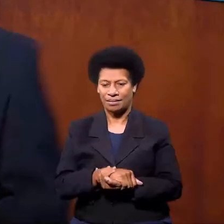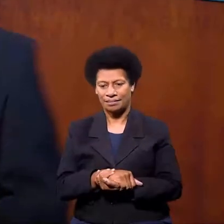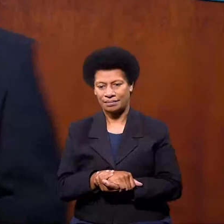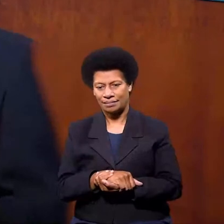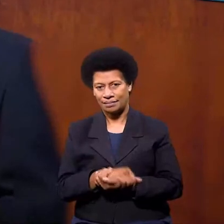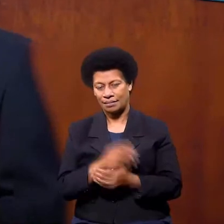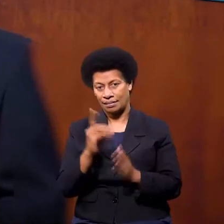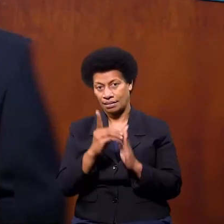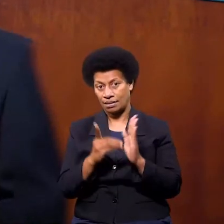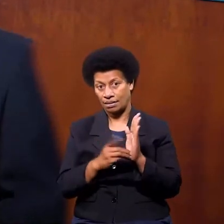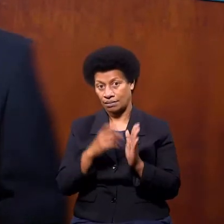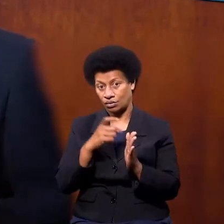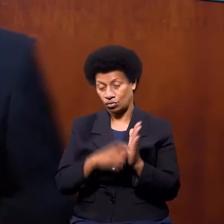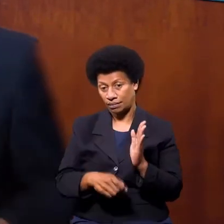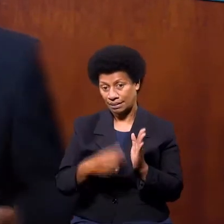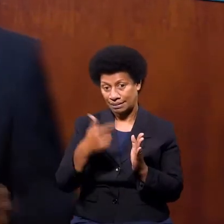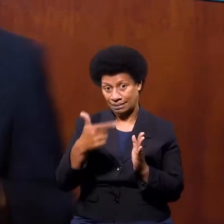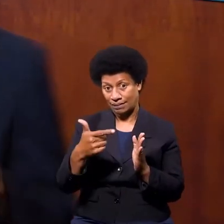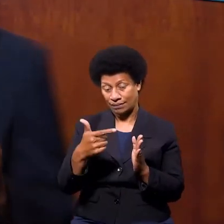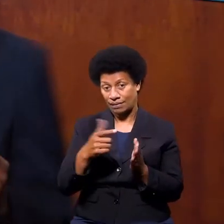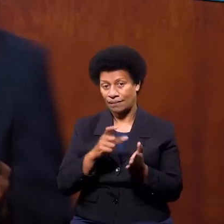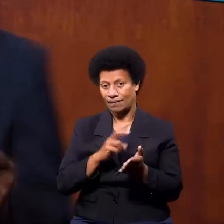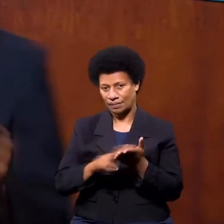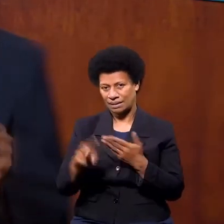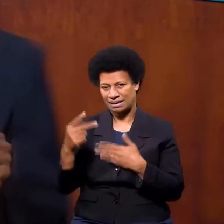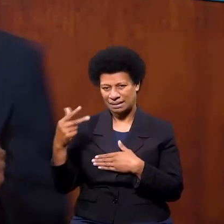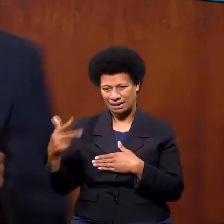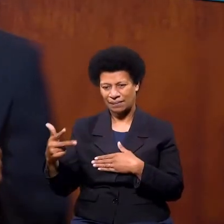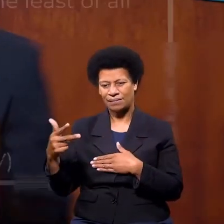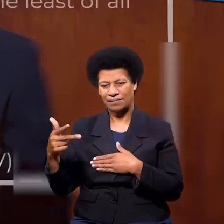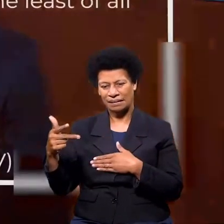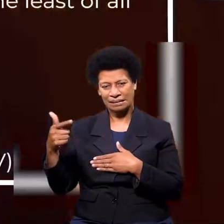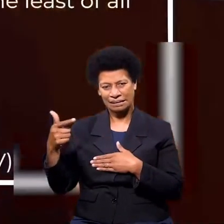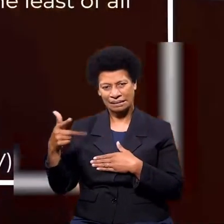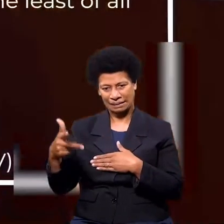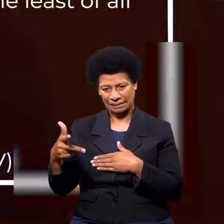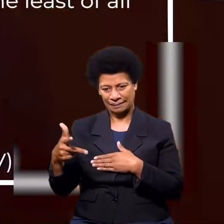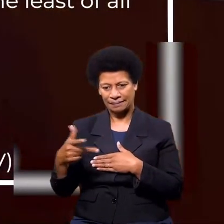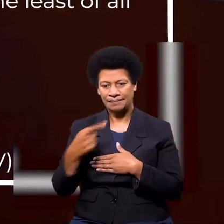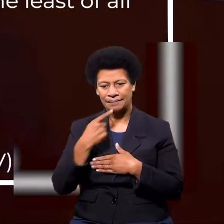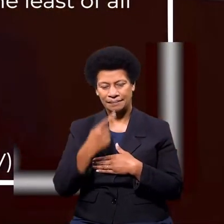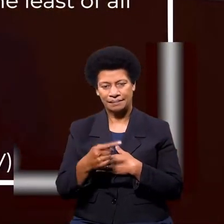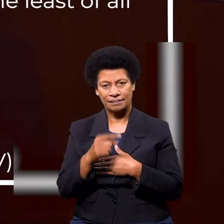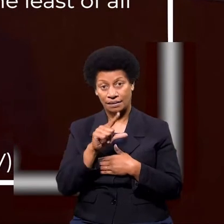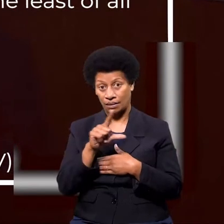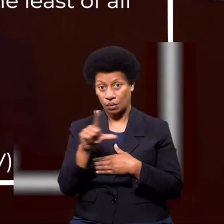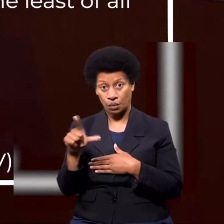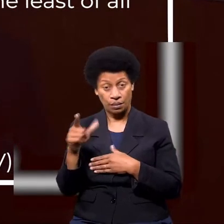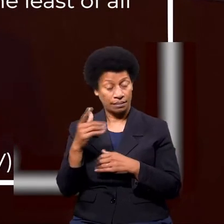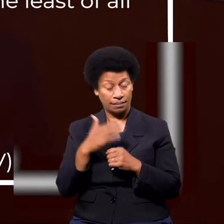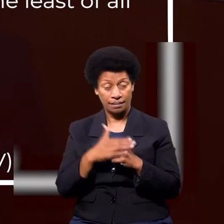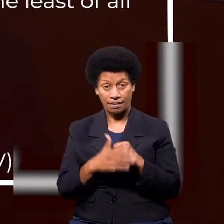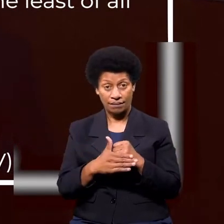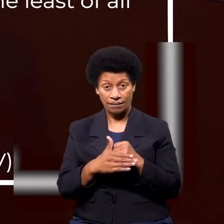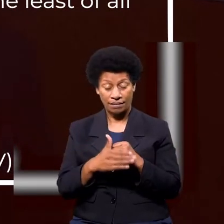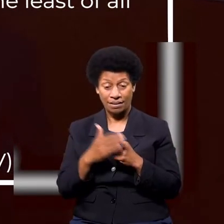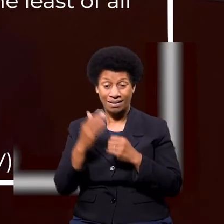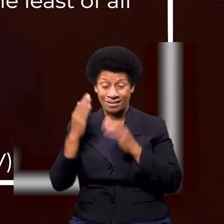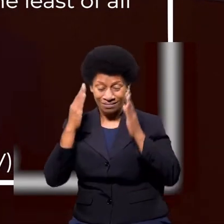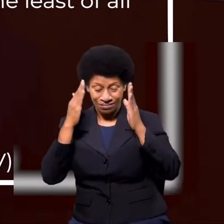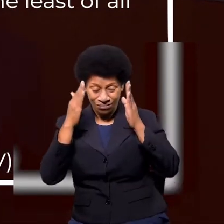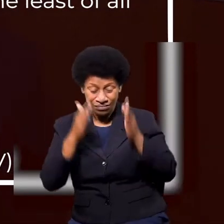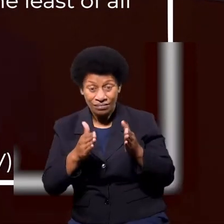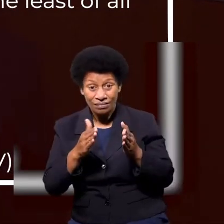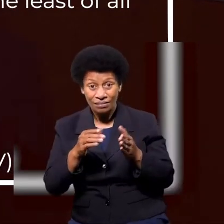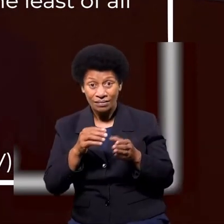Now, let me go to Deuteronomy chapter 7, verse 7 and 8. Read this. The Lord did not set his love on